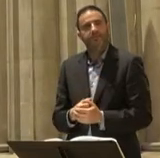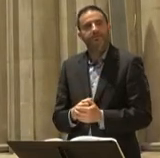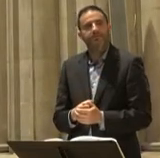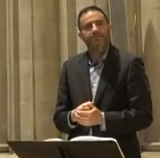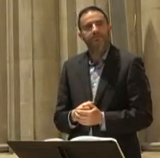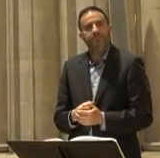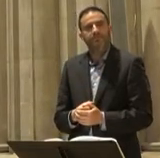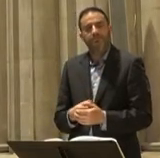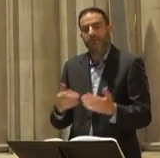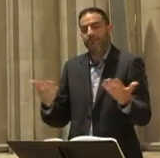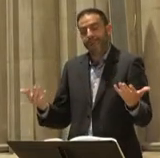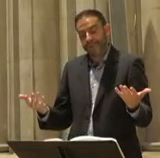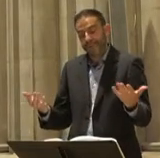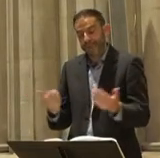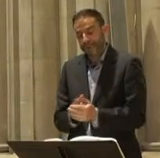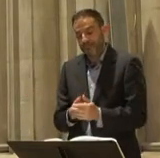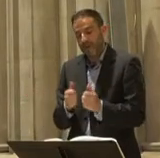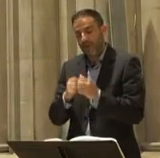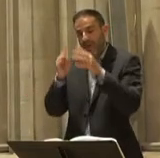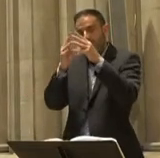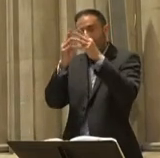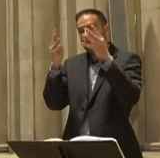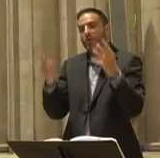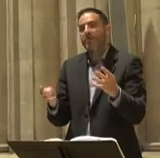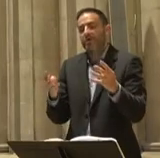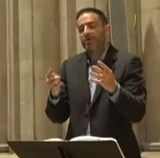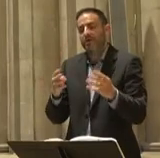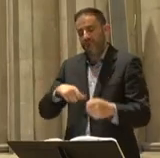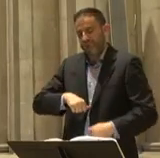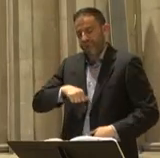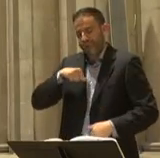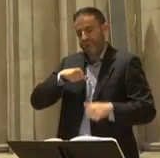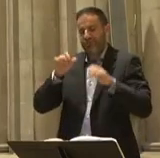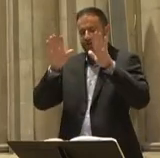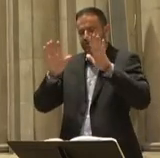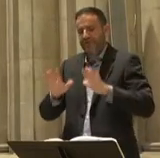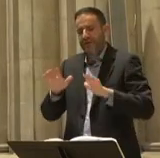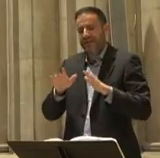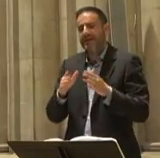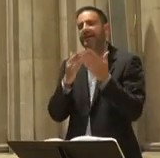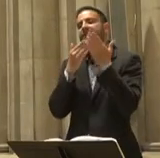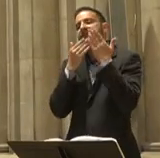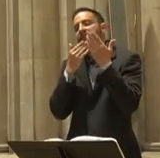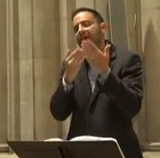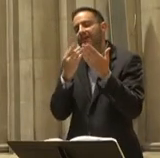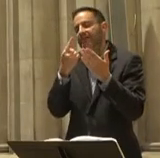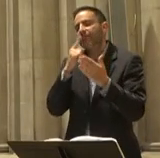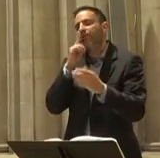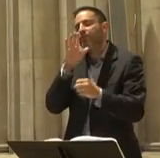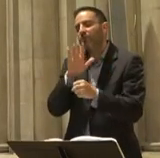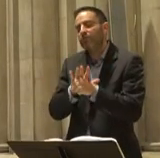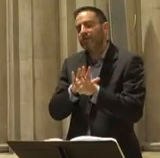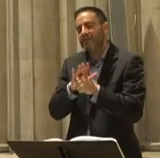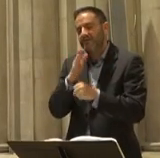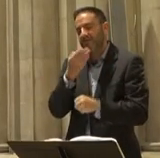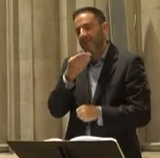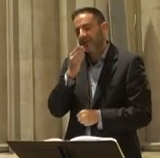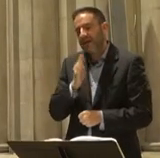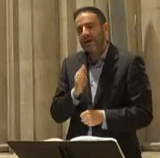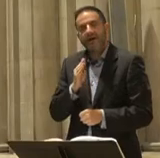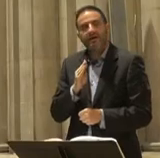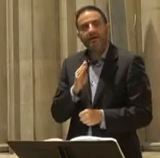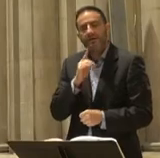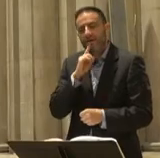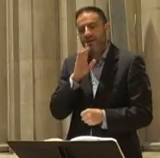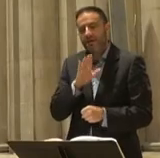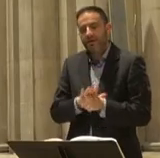Well, here we are with the rainbow colors of Pride Sunday all around us, giving thanks for the promise of God, the covenant